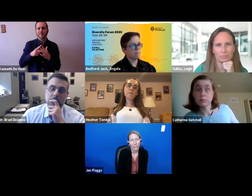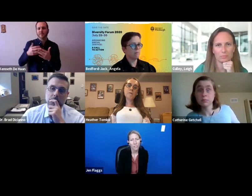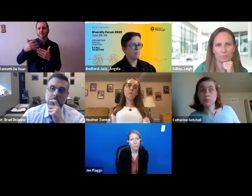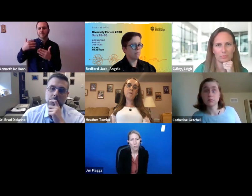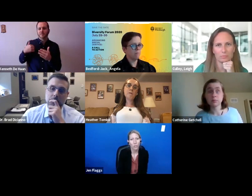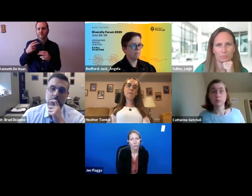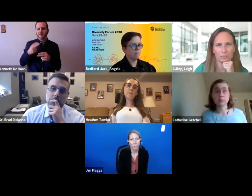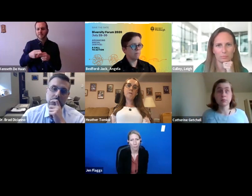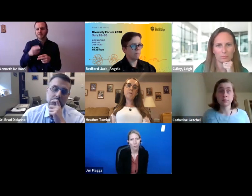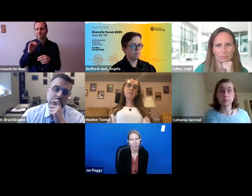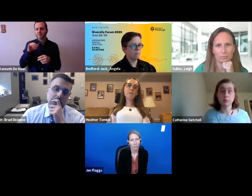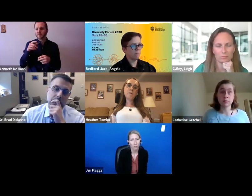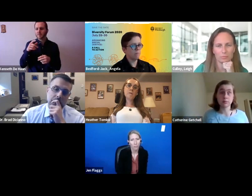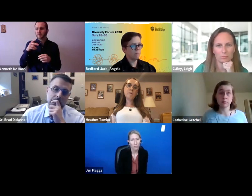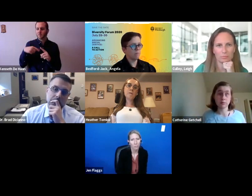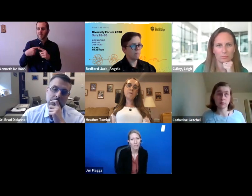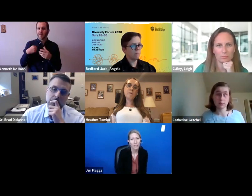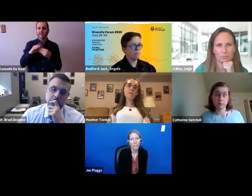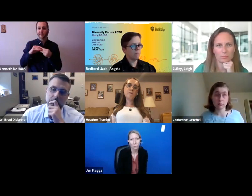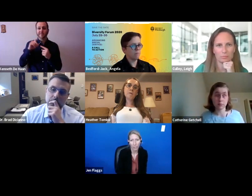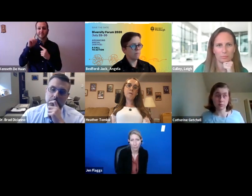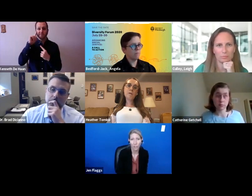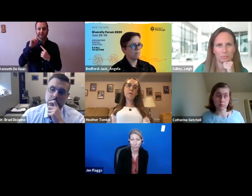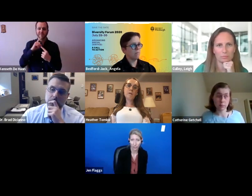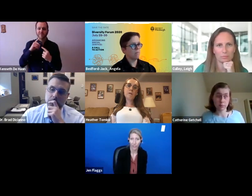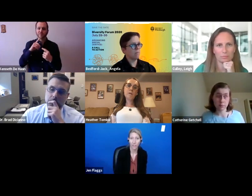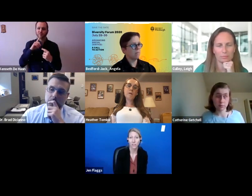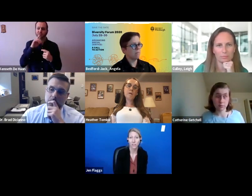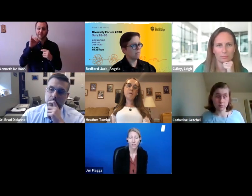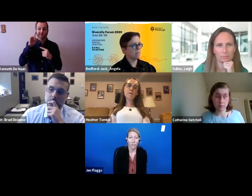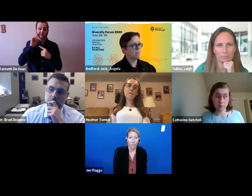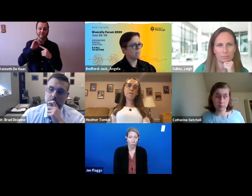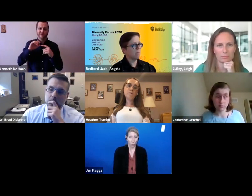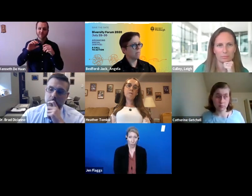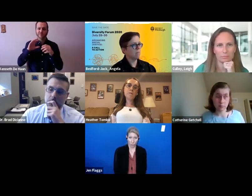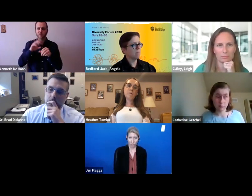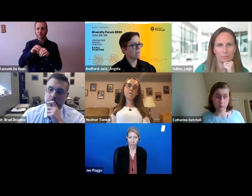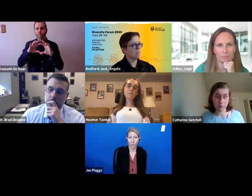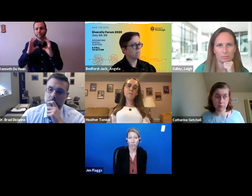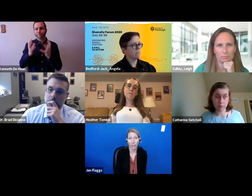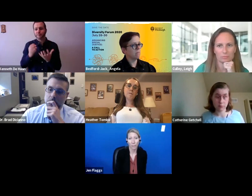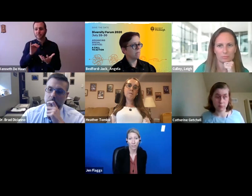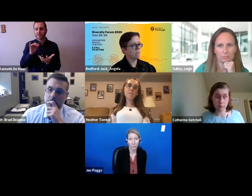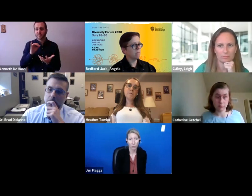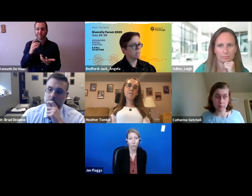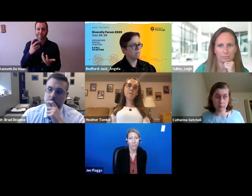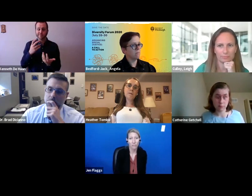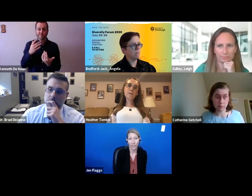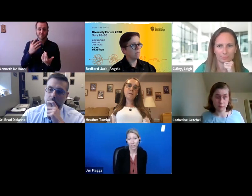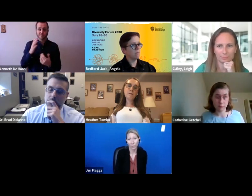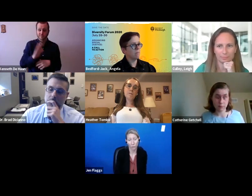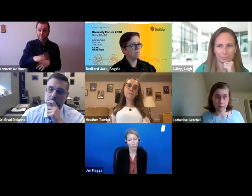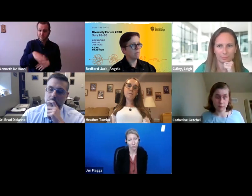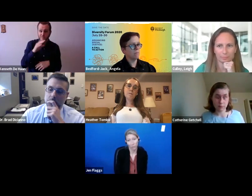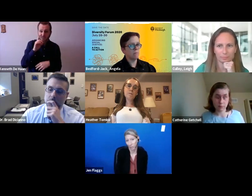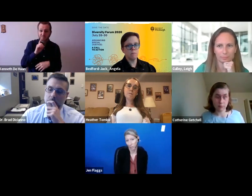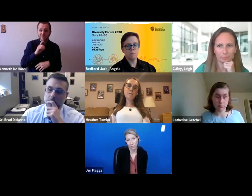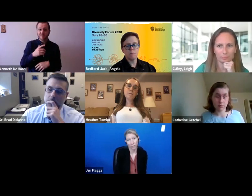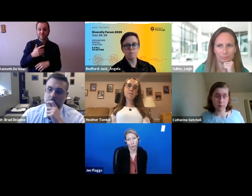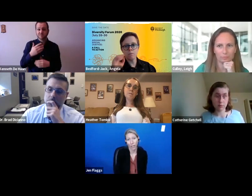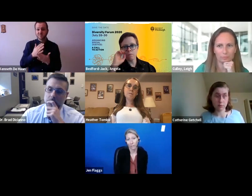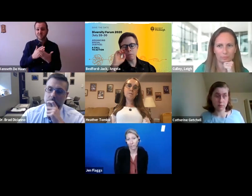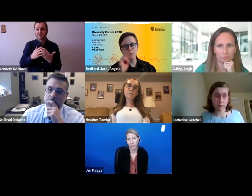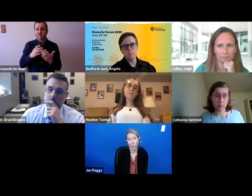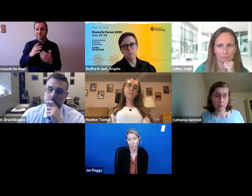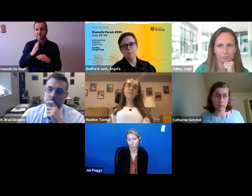I think it's important to remember in the beginning, we had mentioned that when you're talking about someone who's deaf, that includes